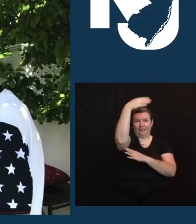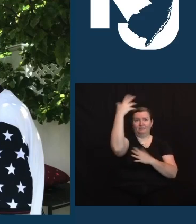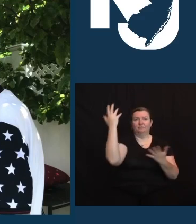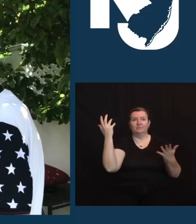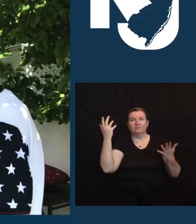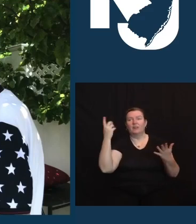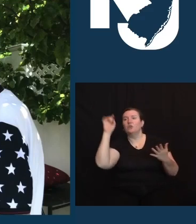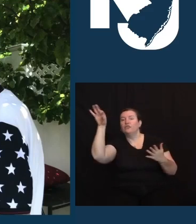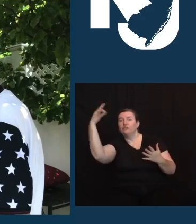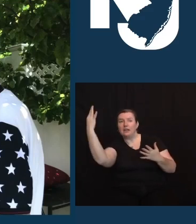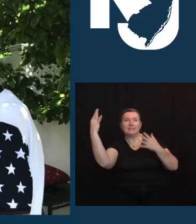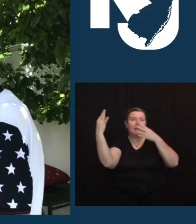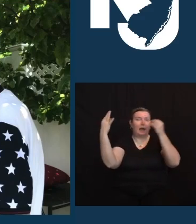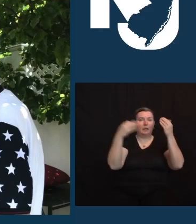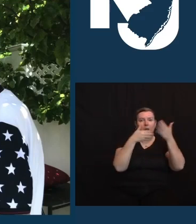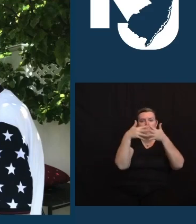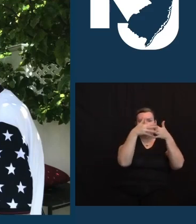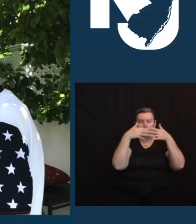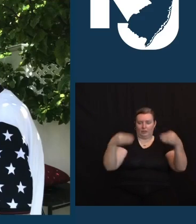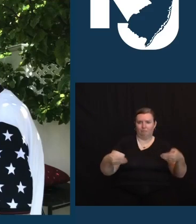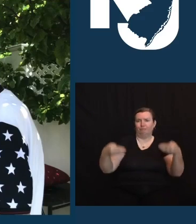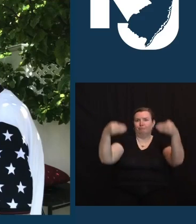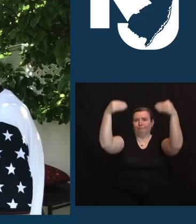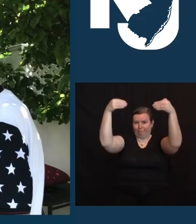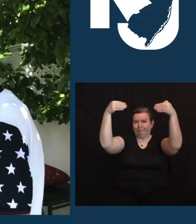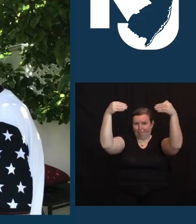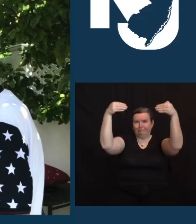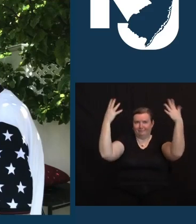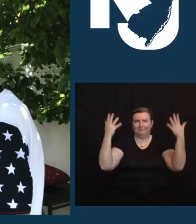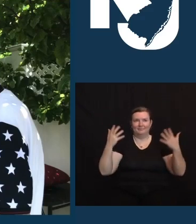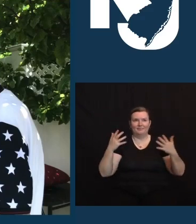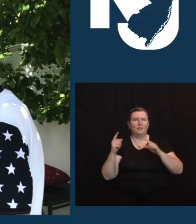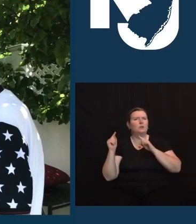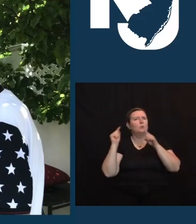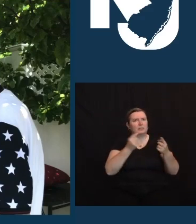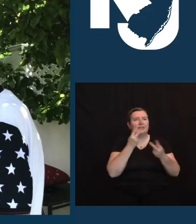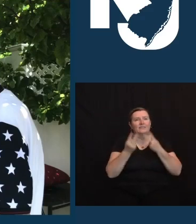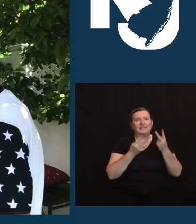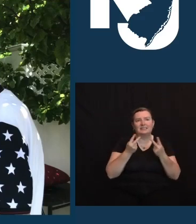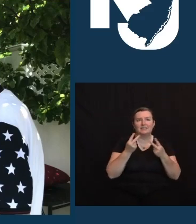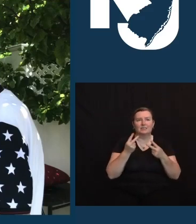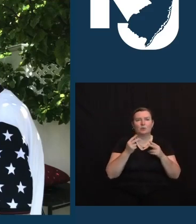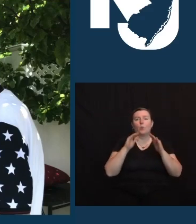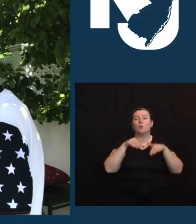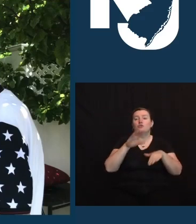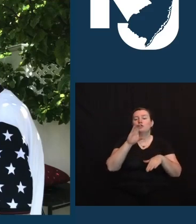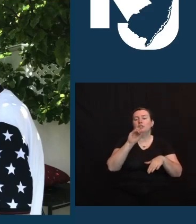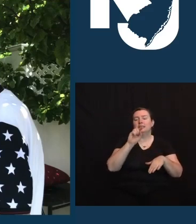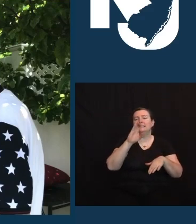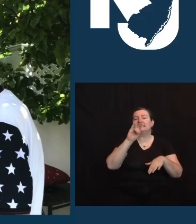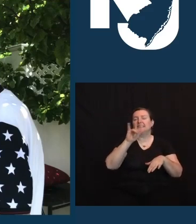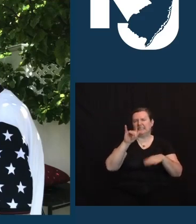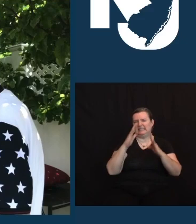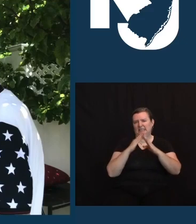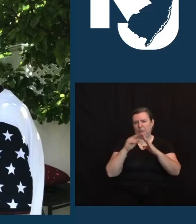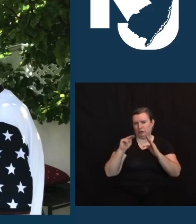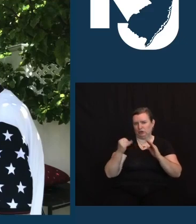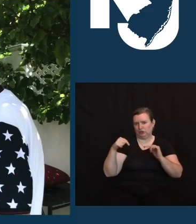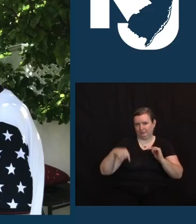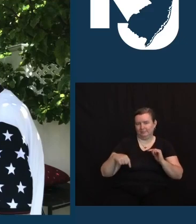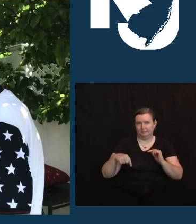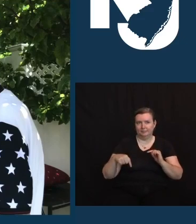very special mission down to Ocean City, where She, again yesterday on the basis of